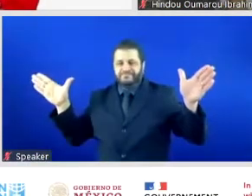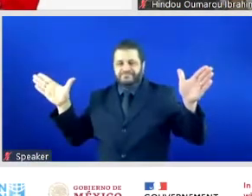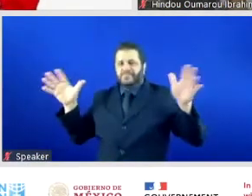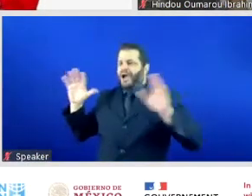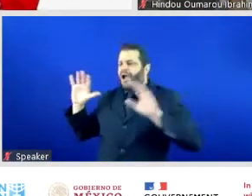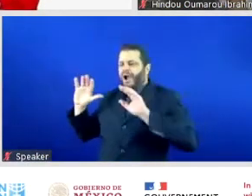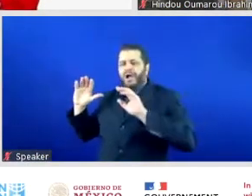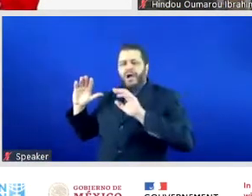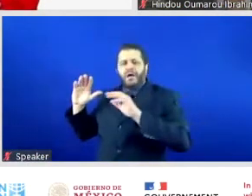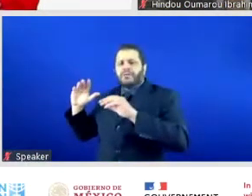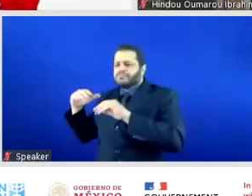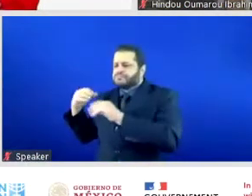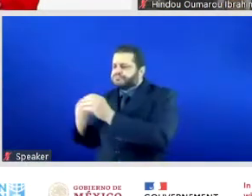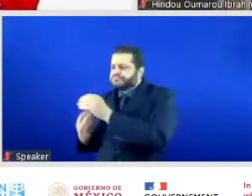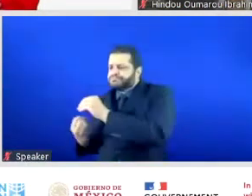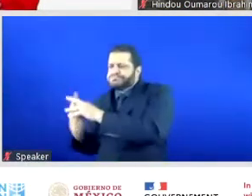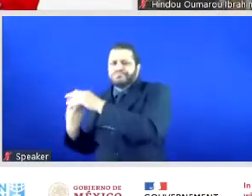talking and negotiating with the